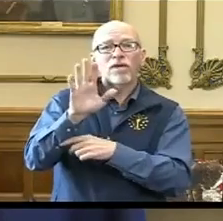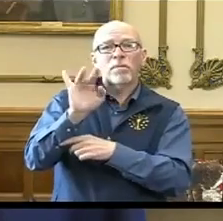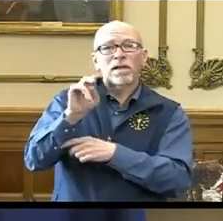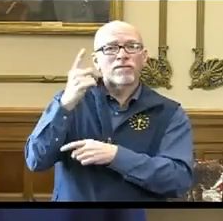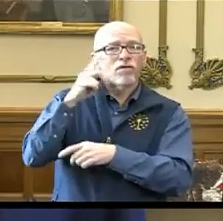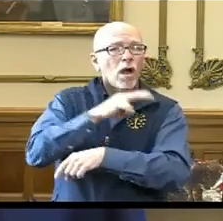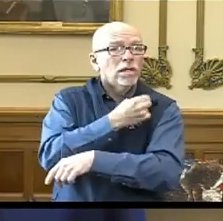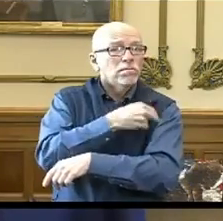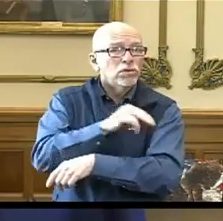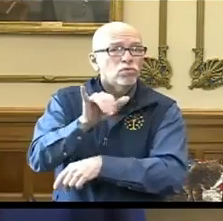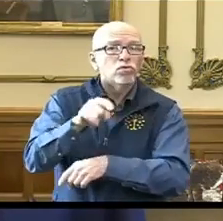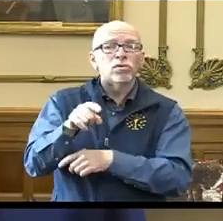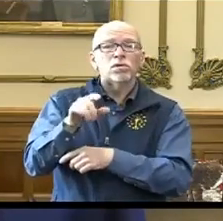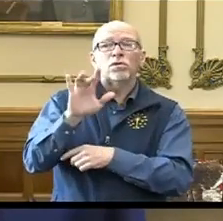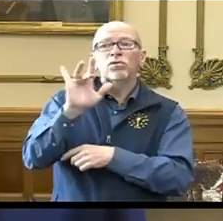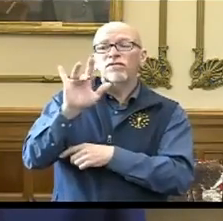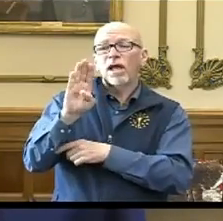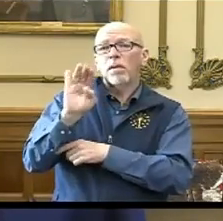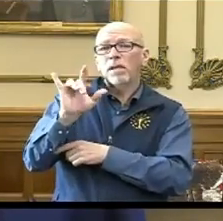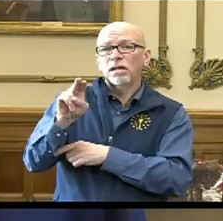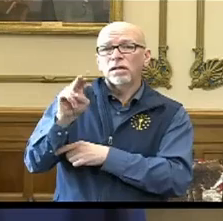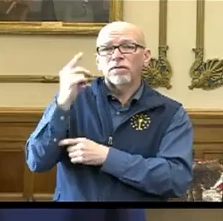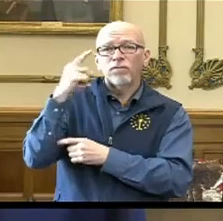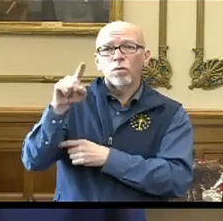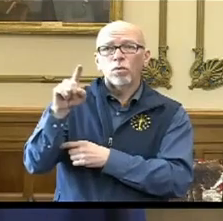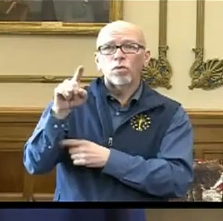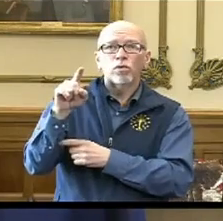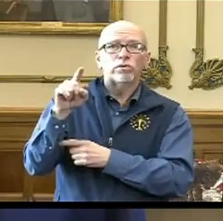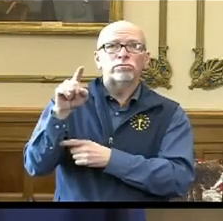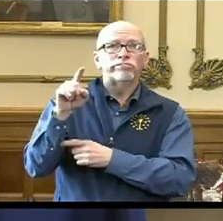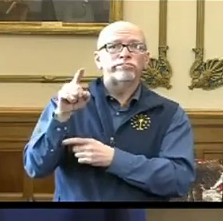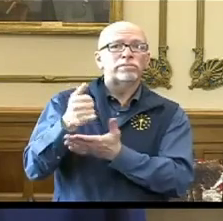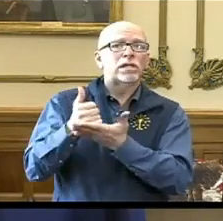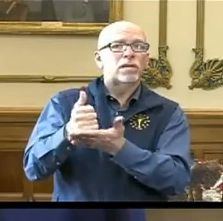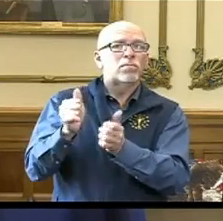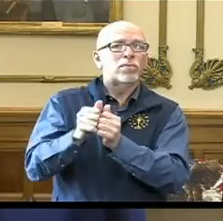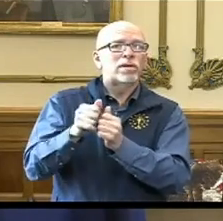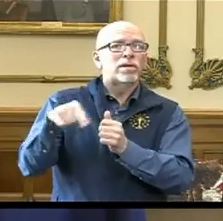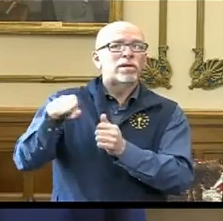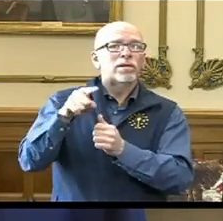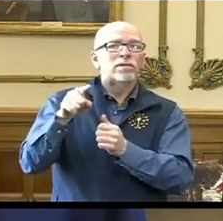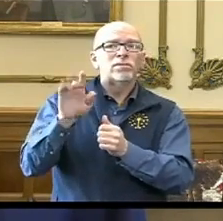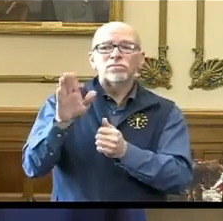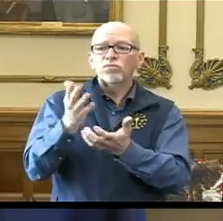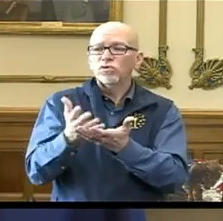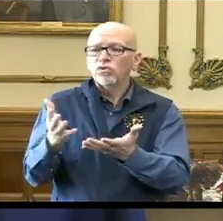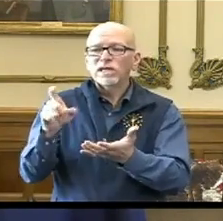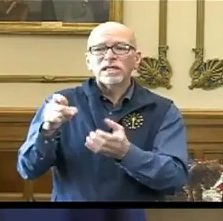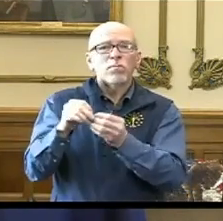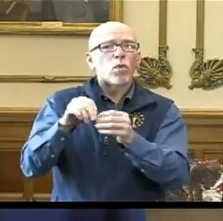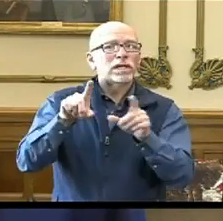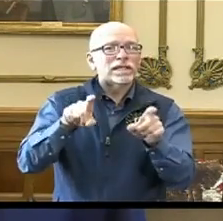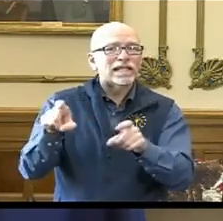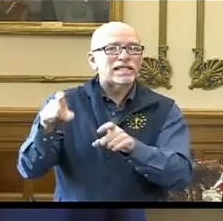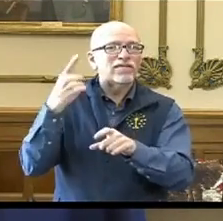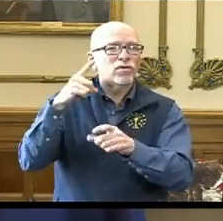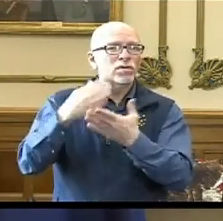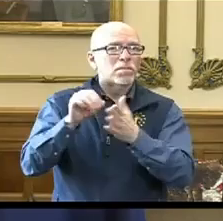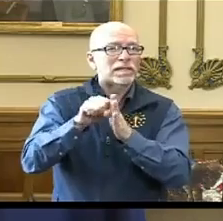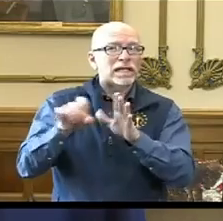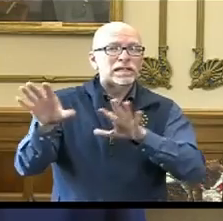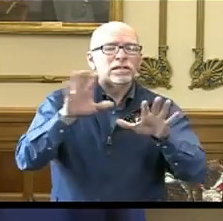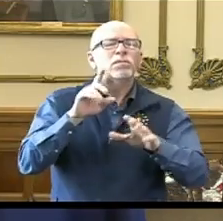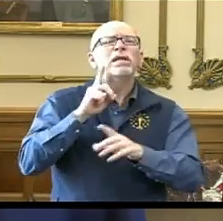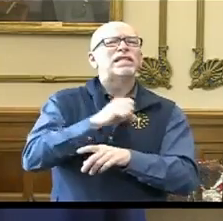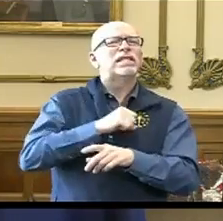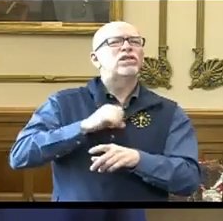hospitals, $25 billion to help with resources for more testing in states. But that,